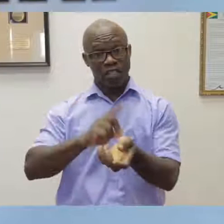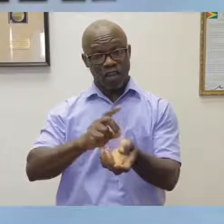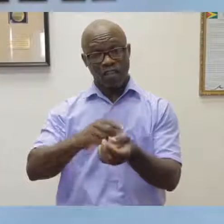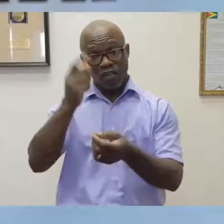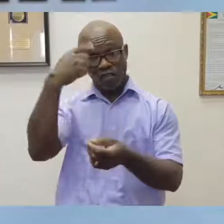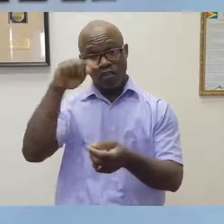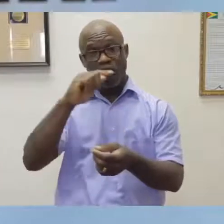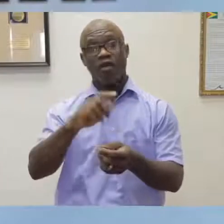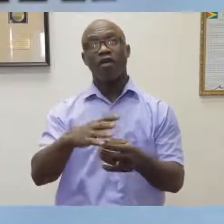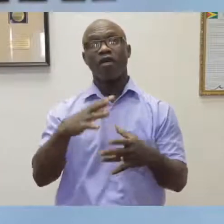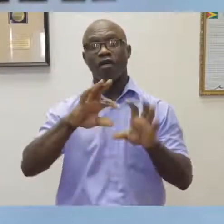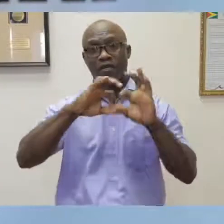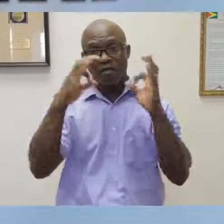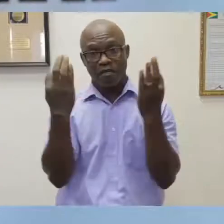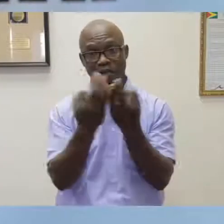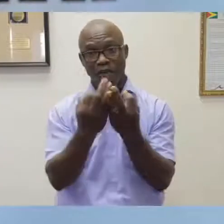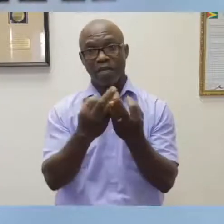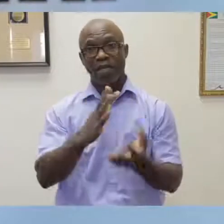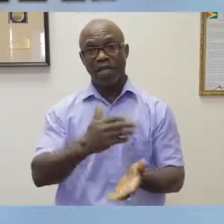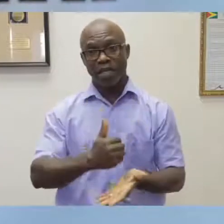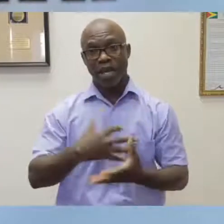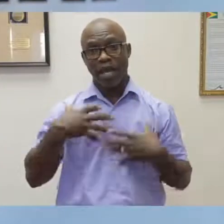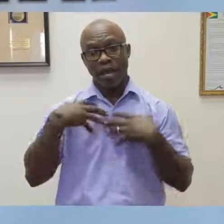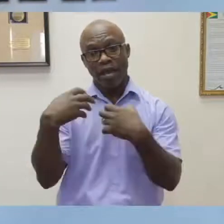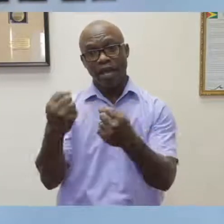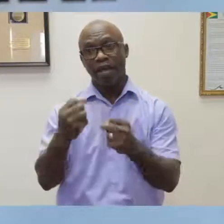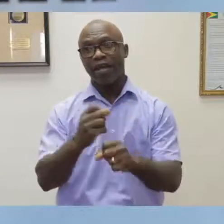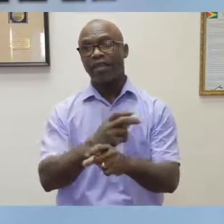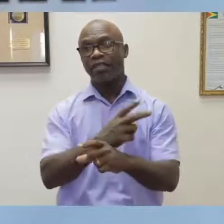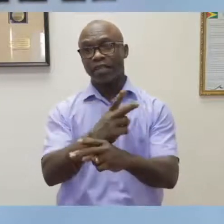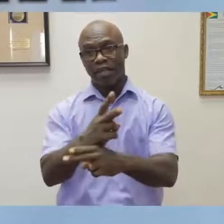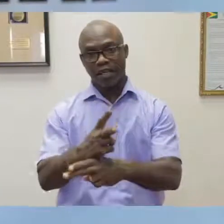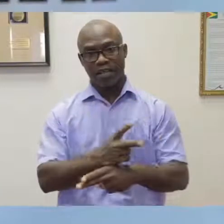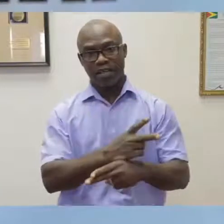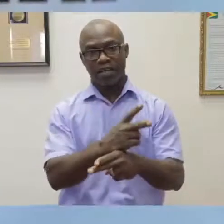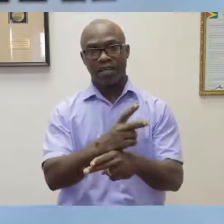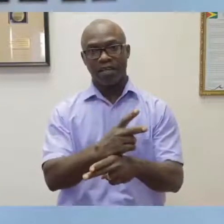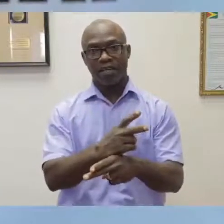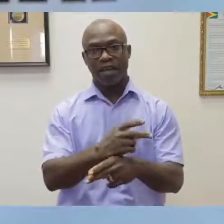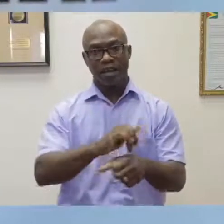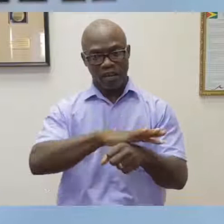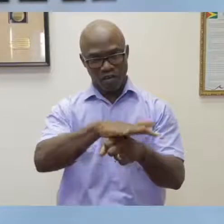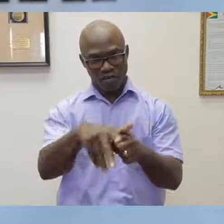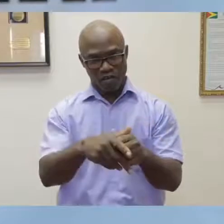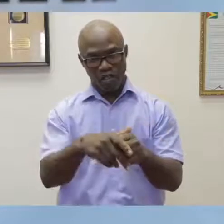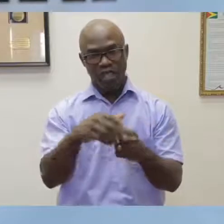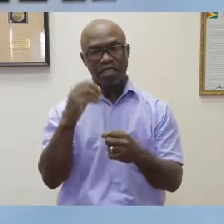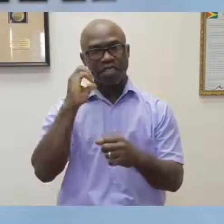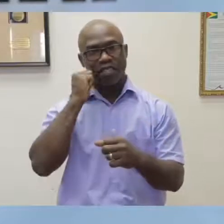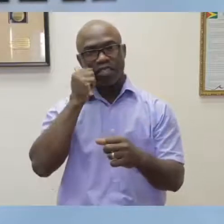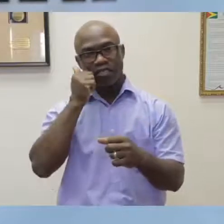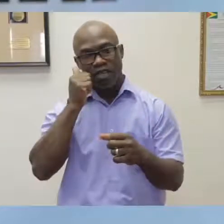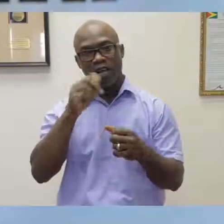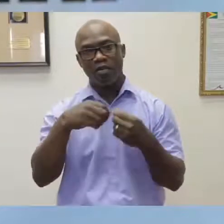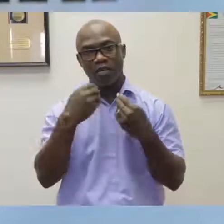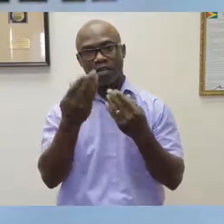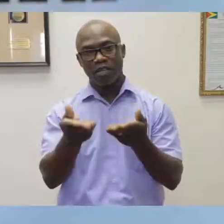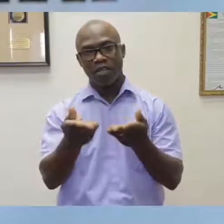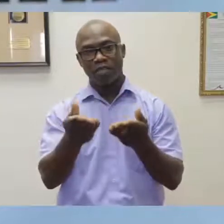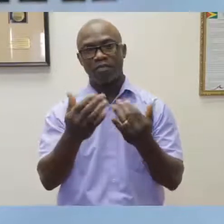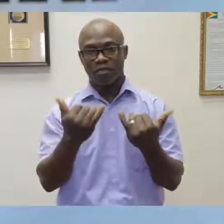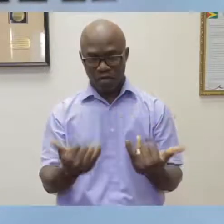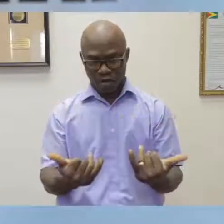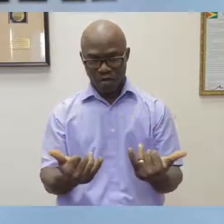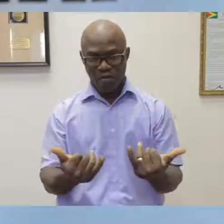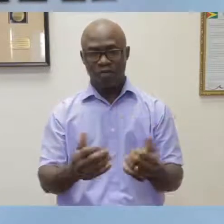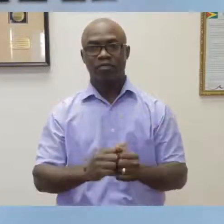you for tuning in to today's COVID-19 update. The situation in Guyana